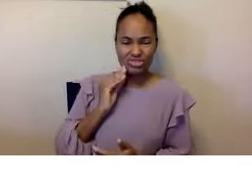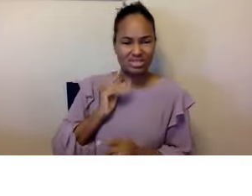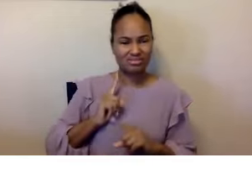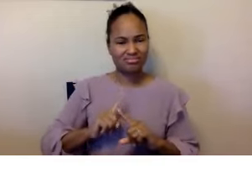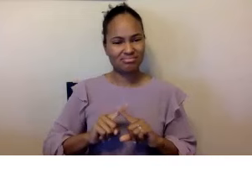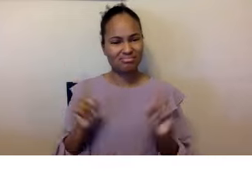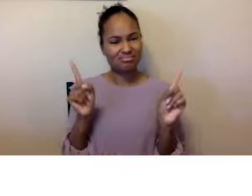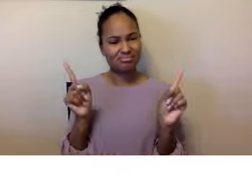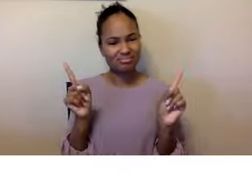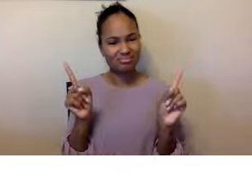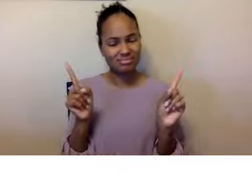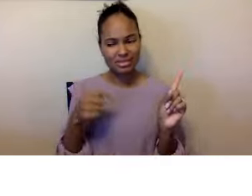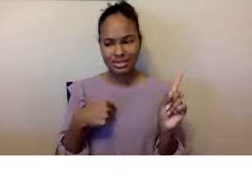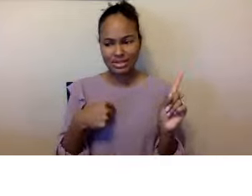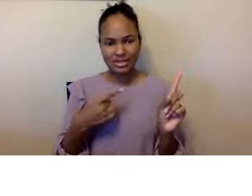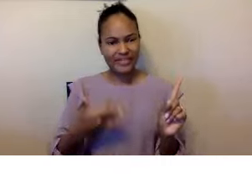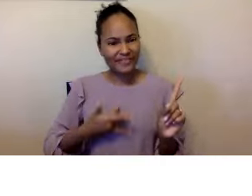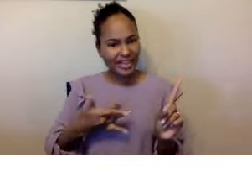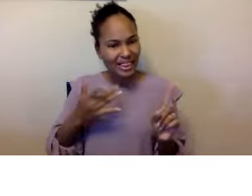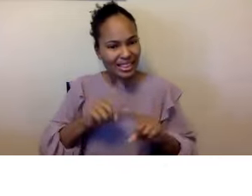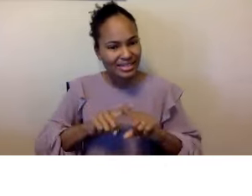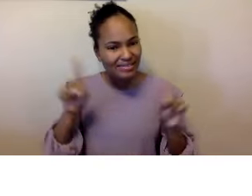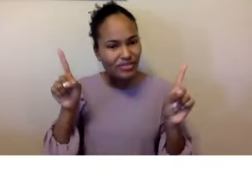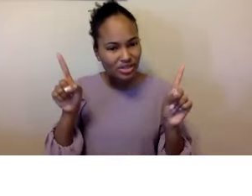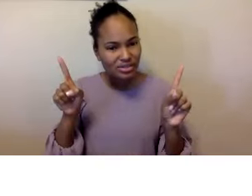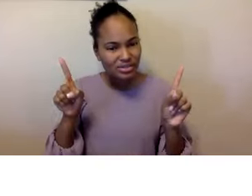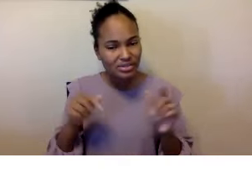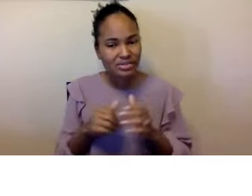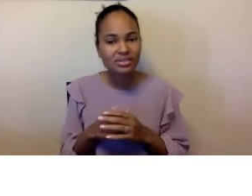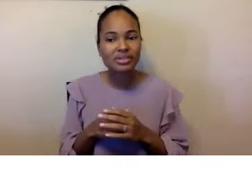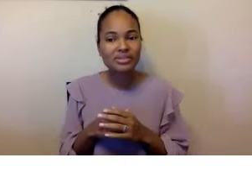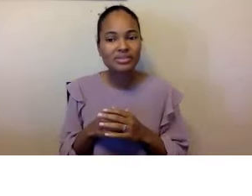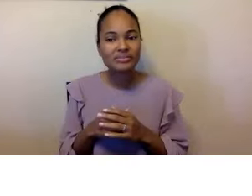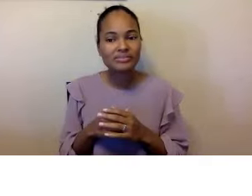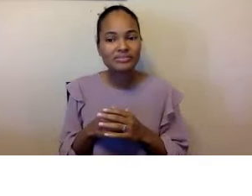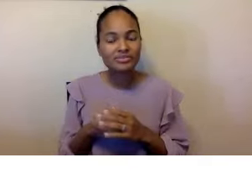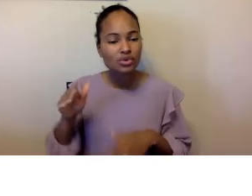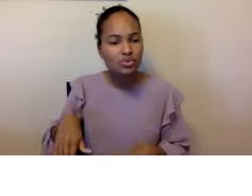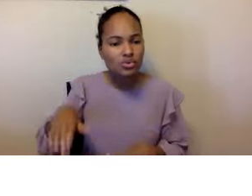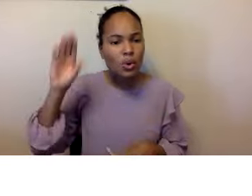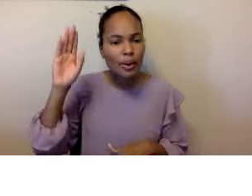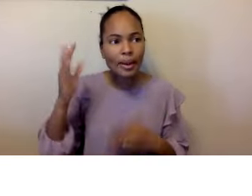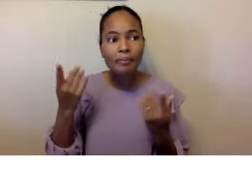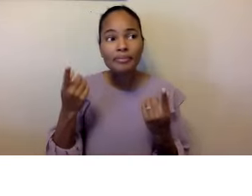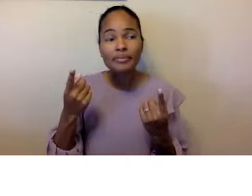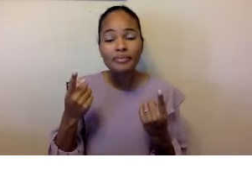It felt different coming up. And it was more difficult,